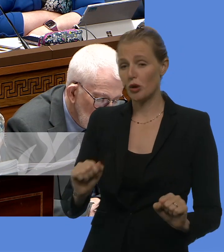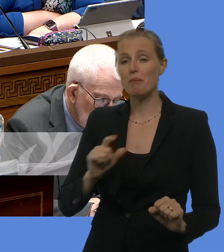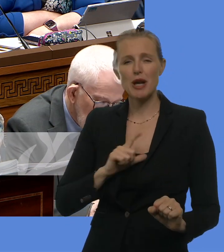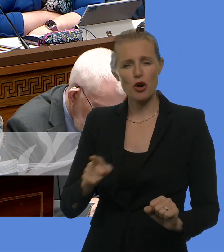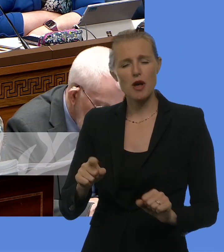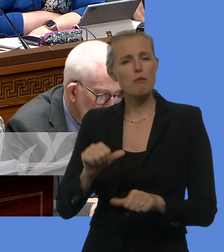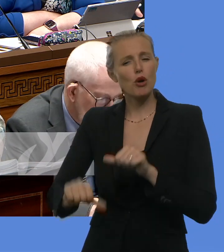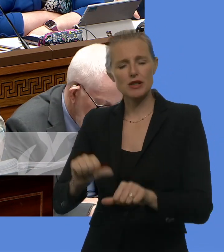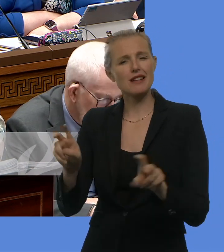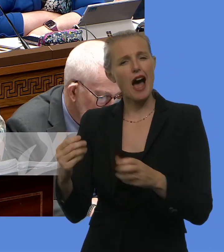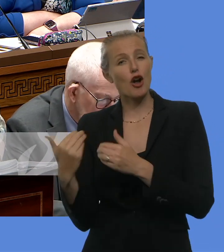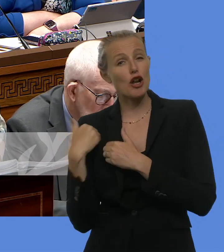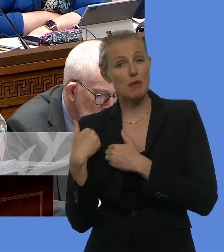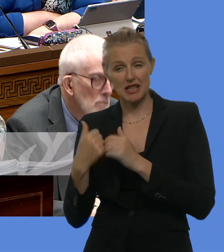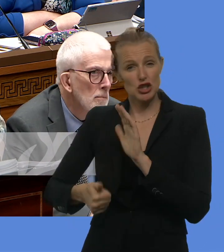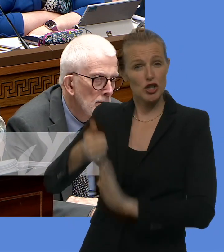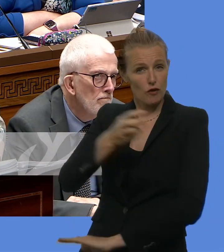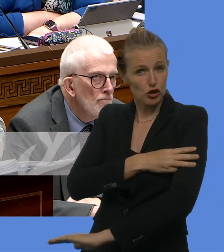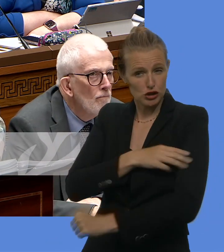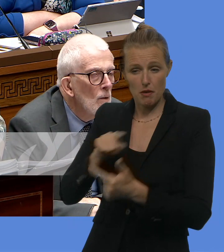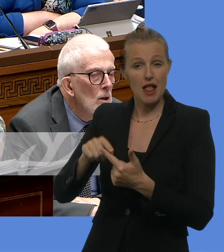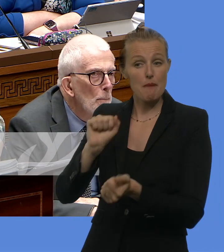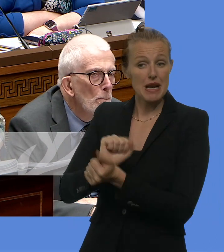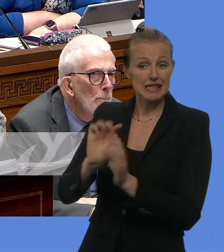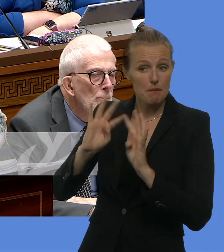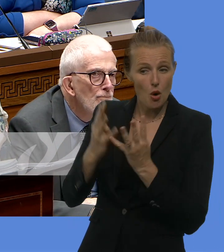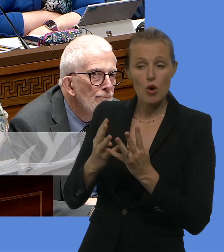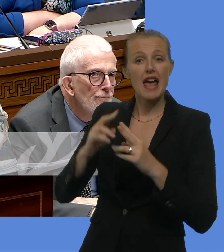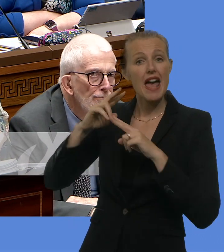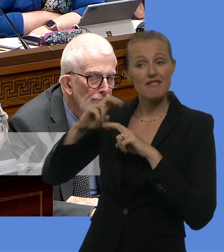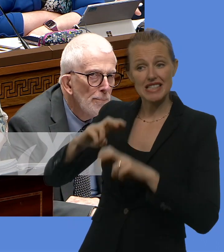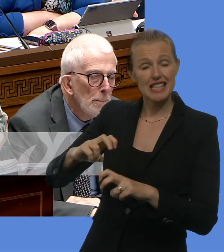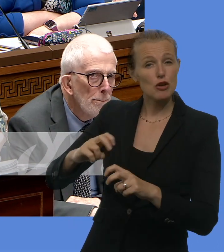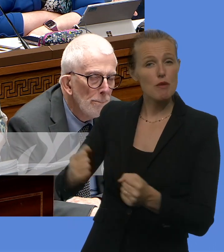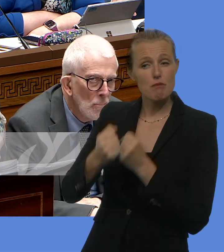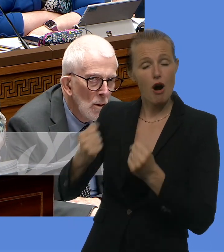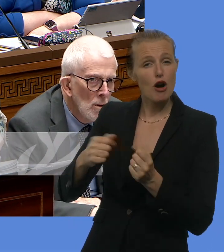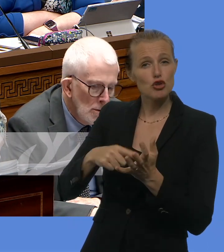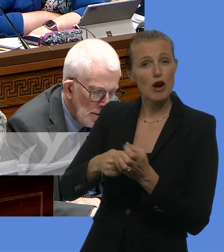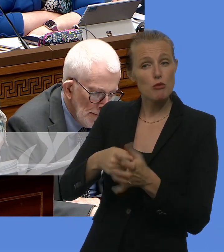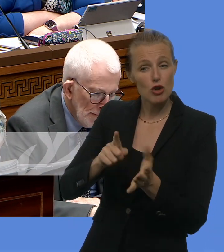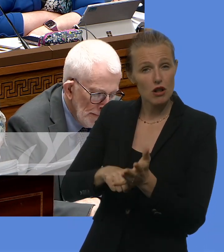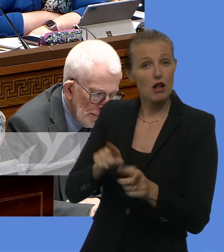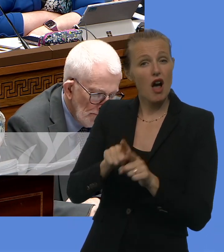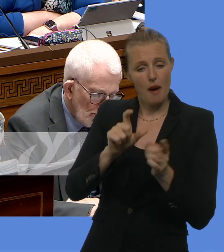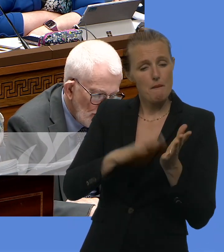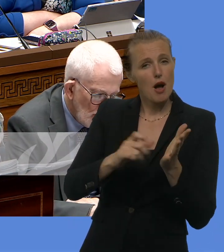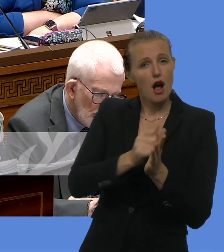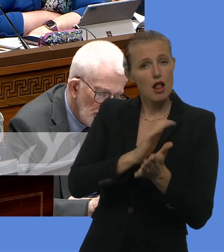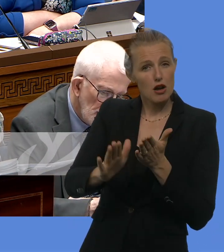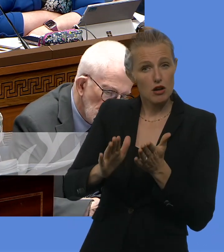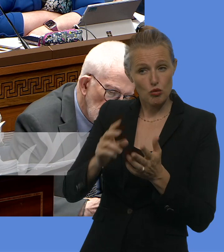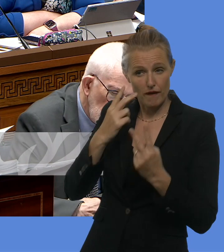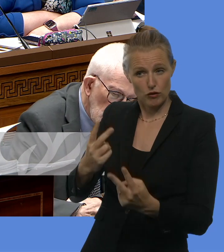processes of accountability by the Chief Constable, the Policing Board, the Investigatory Powers Tribunal and the McCulloch Review should be allowed to